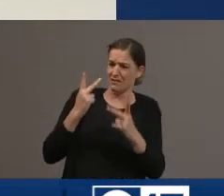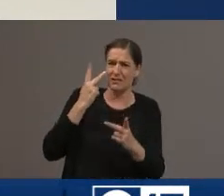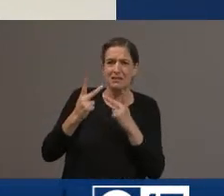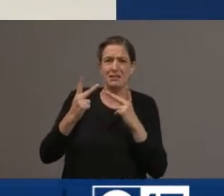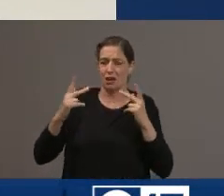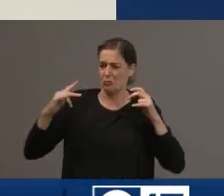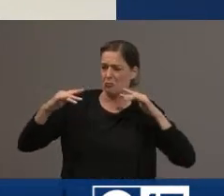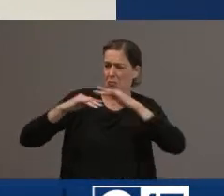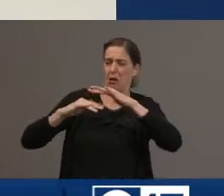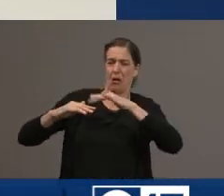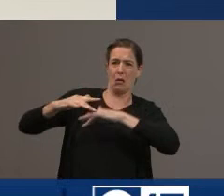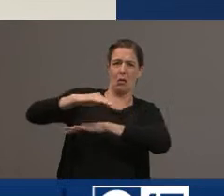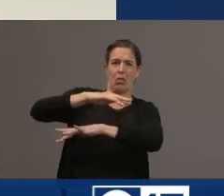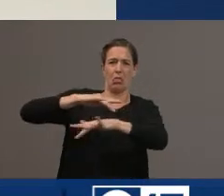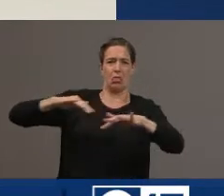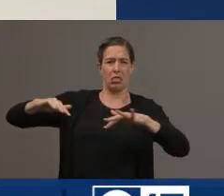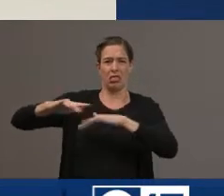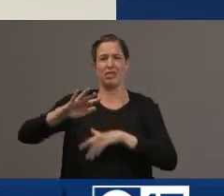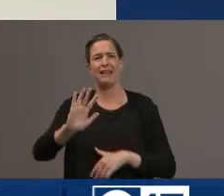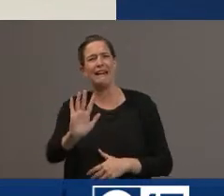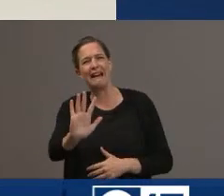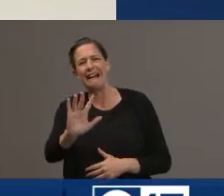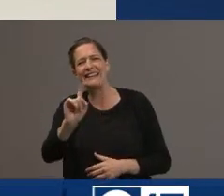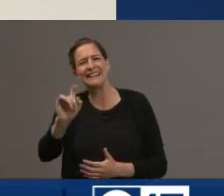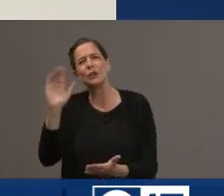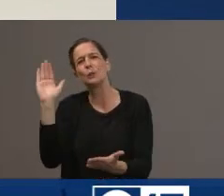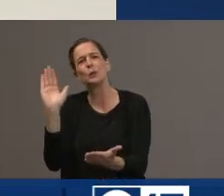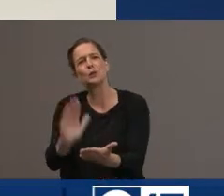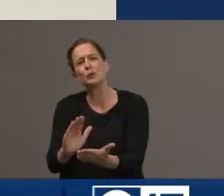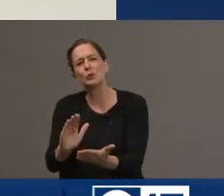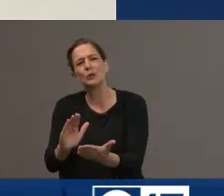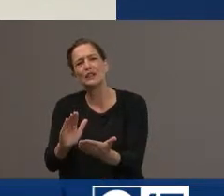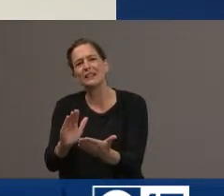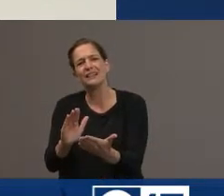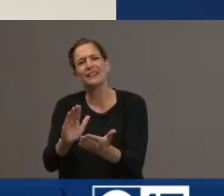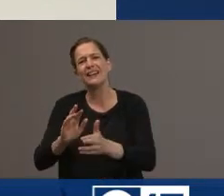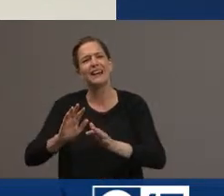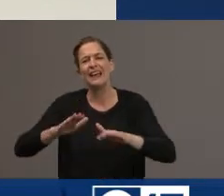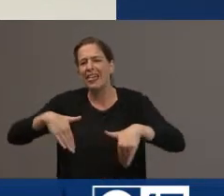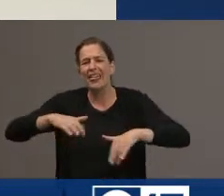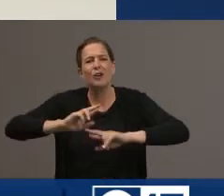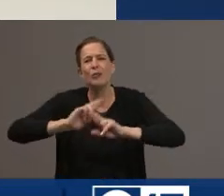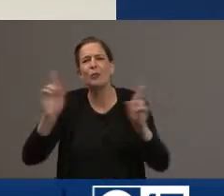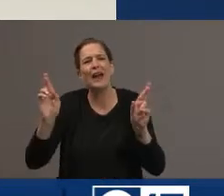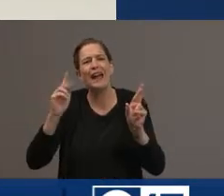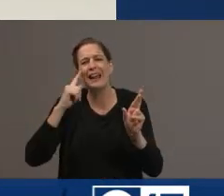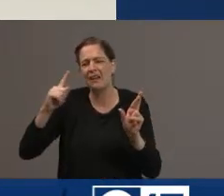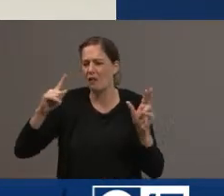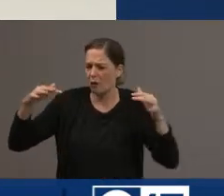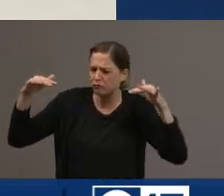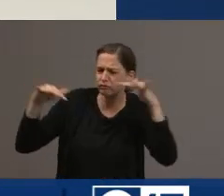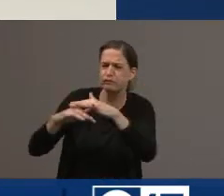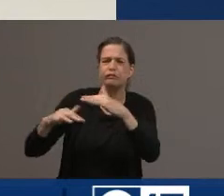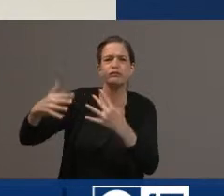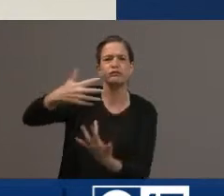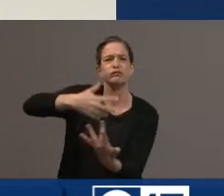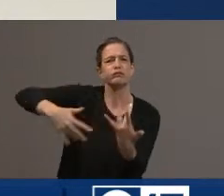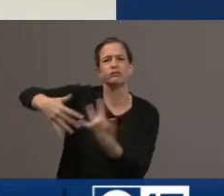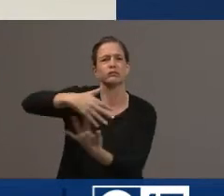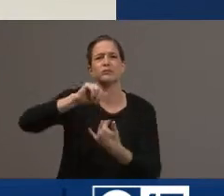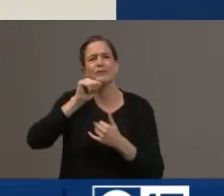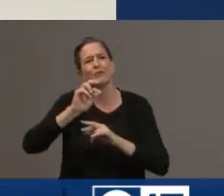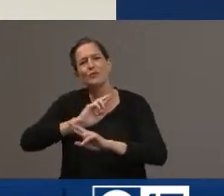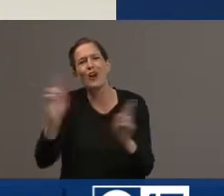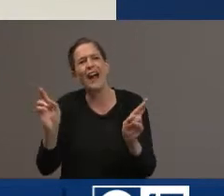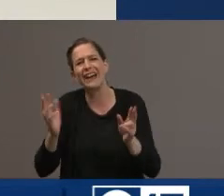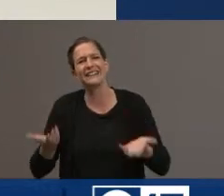be minimized. We're not there yet as a state and around this